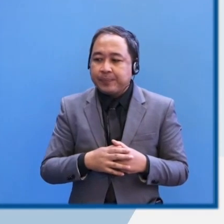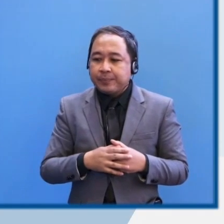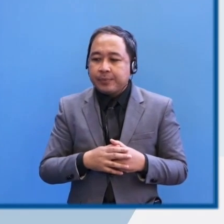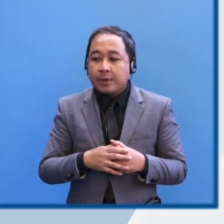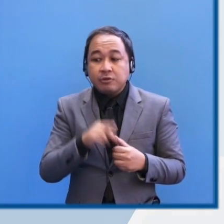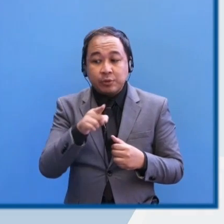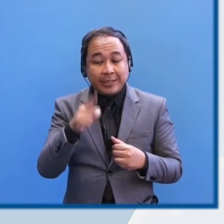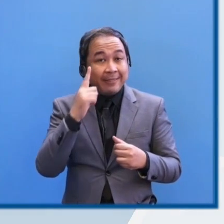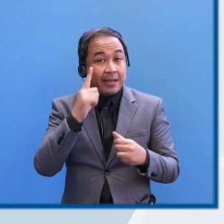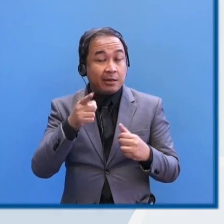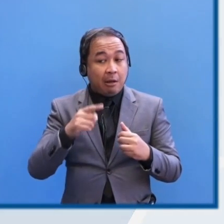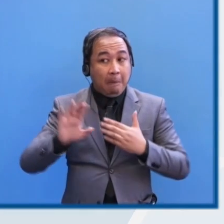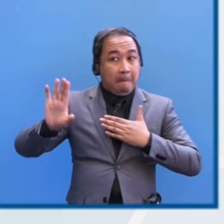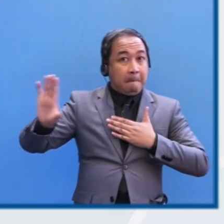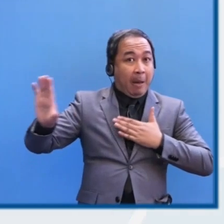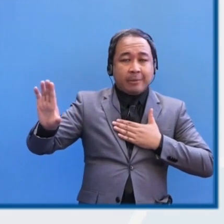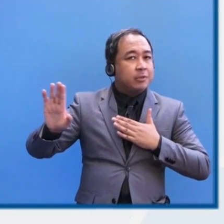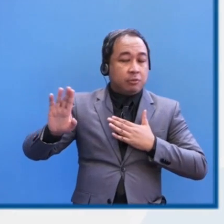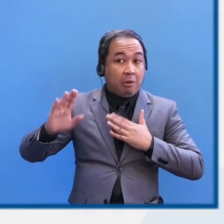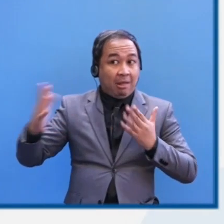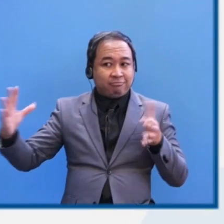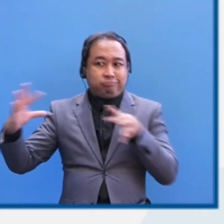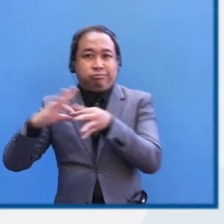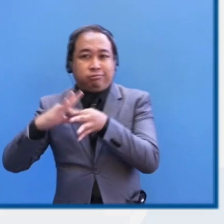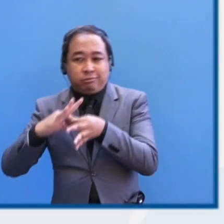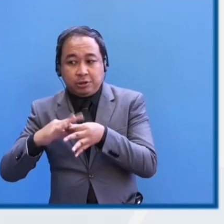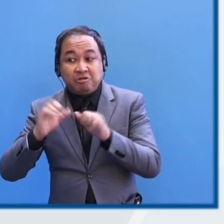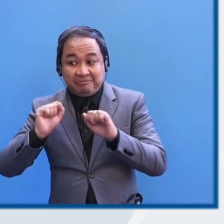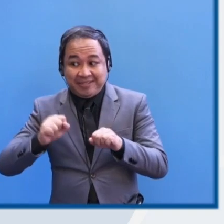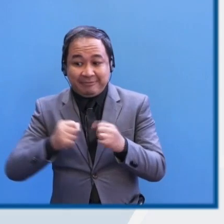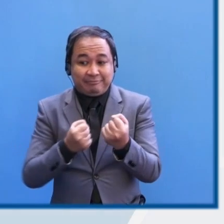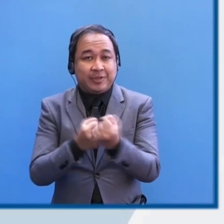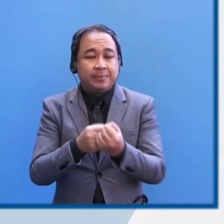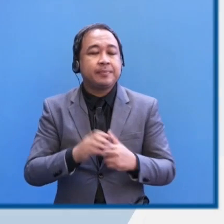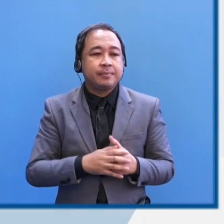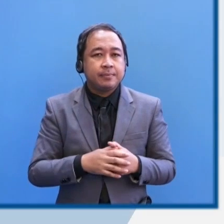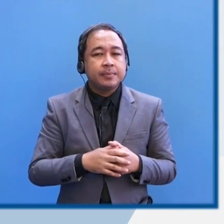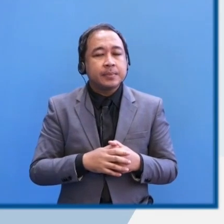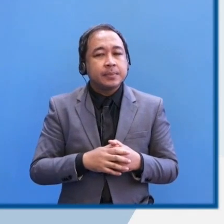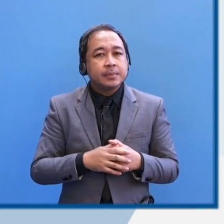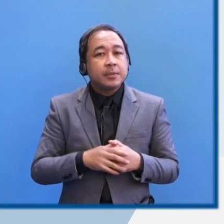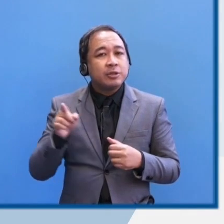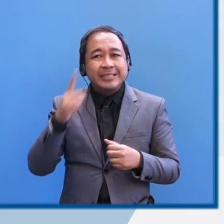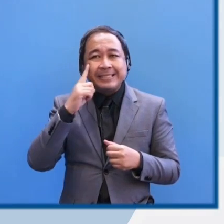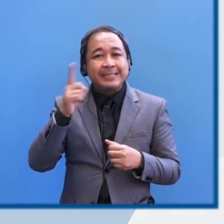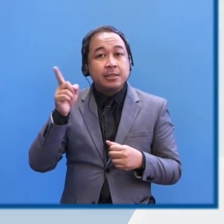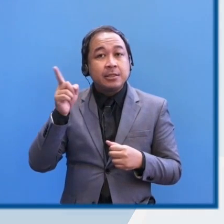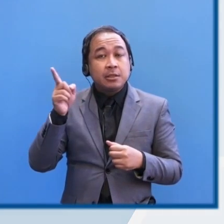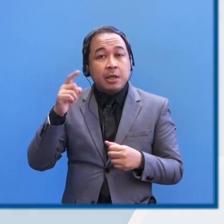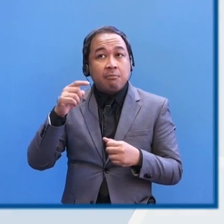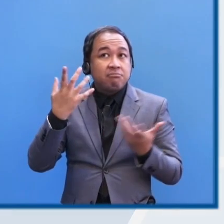the regional entity will be the one who will lead the convergence of all the agencies,